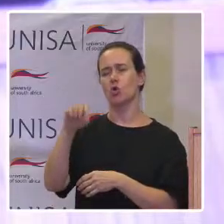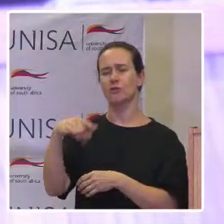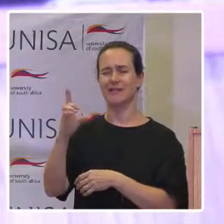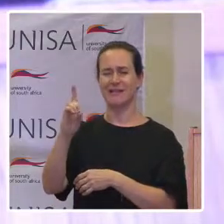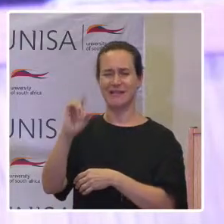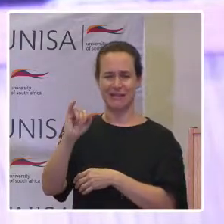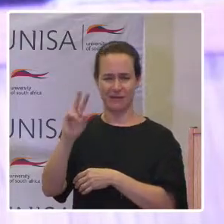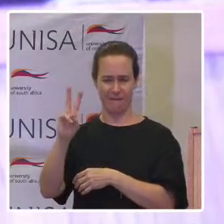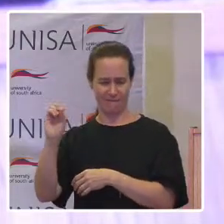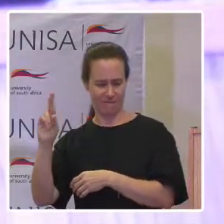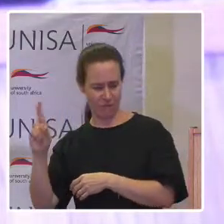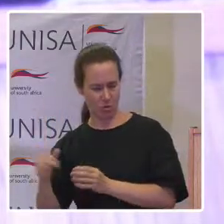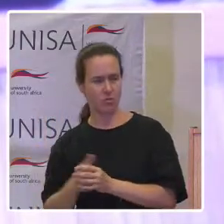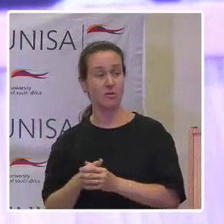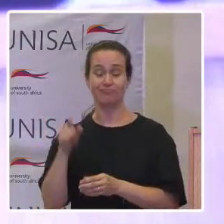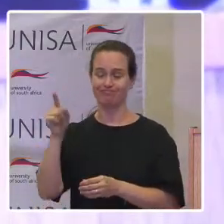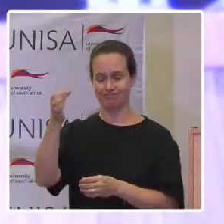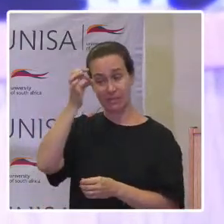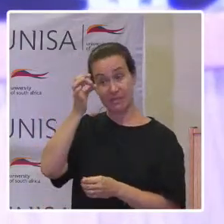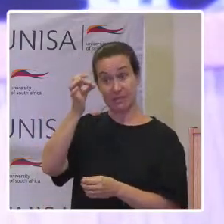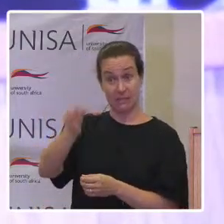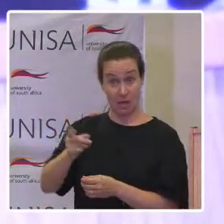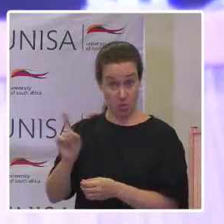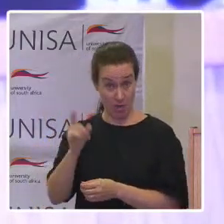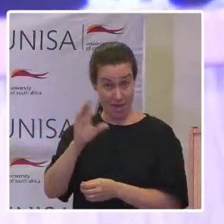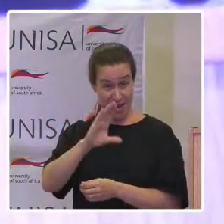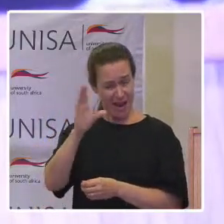decided that African